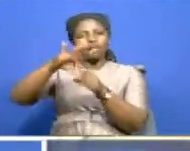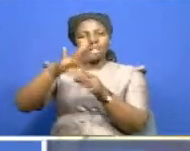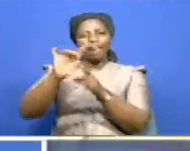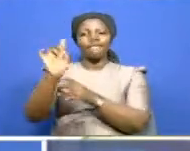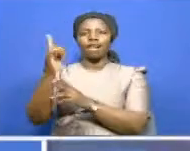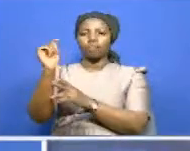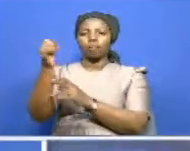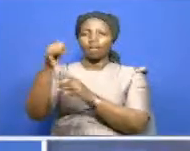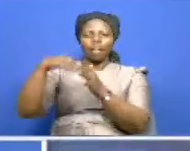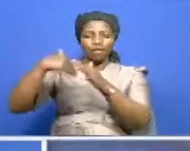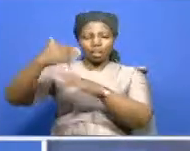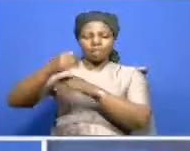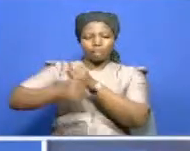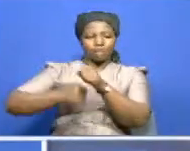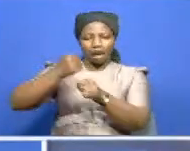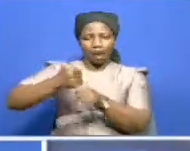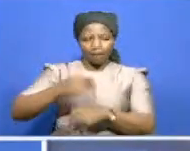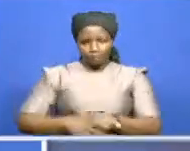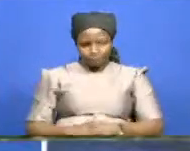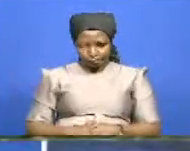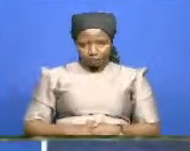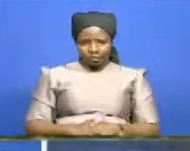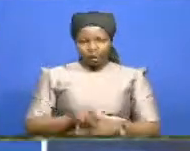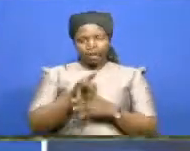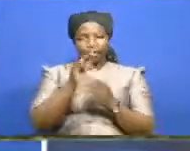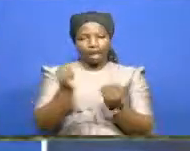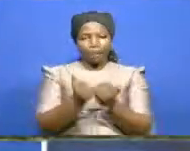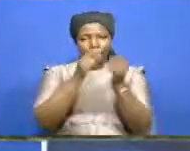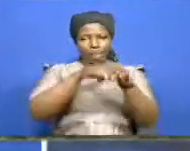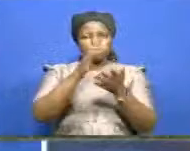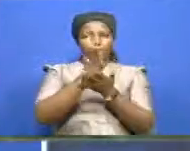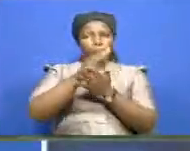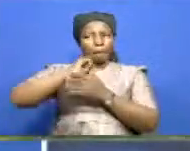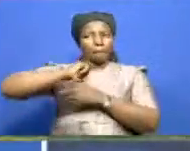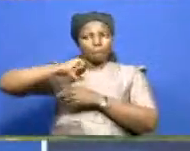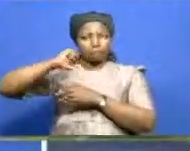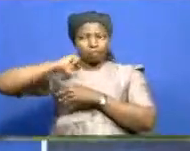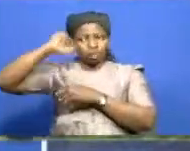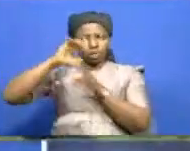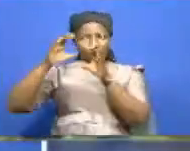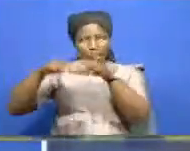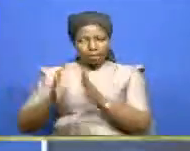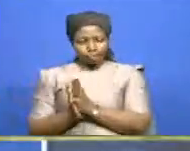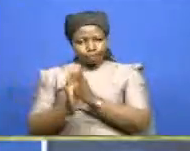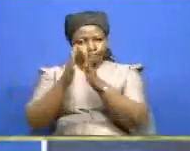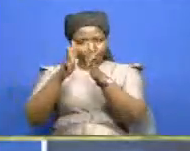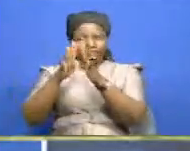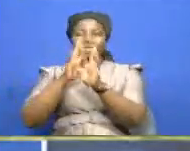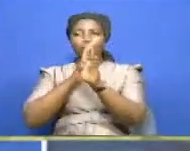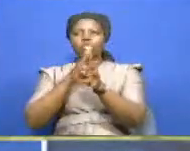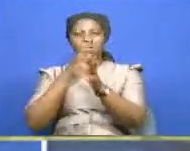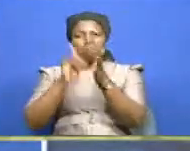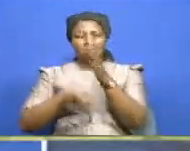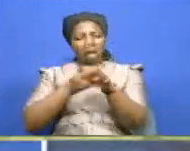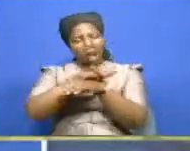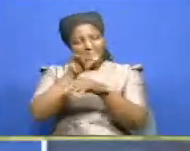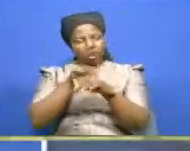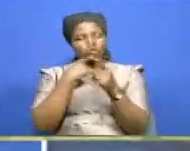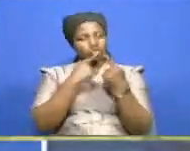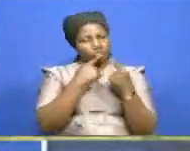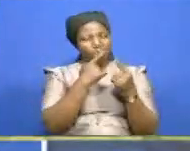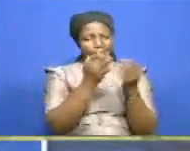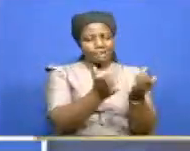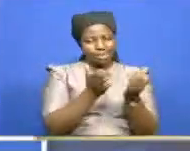of next year. This, as a section of political parties, despite lauding the report, insisted that a national dialogue is needed to iron out